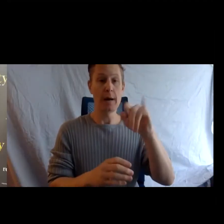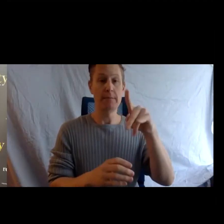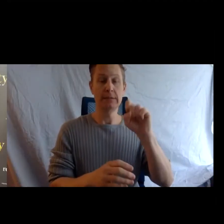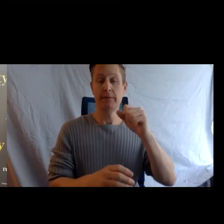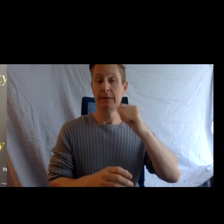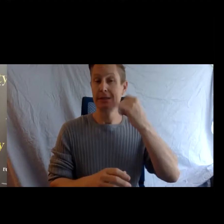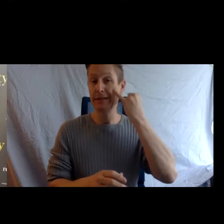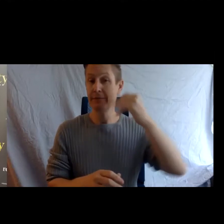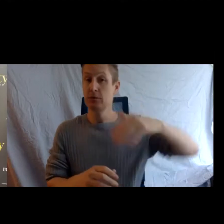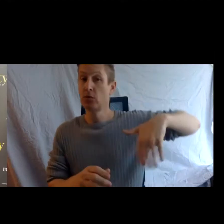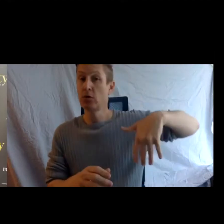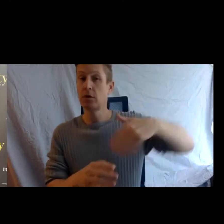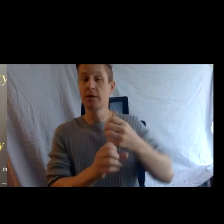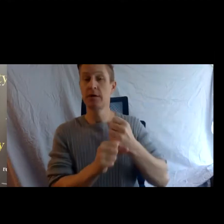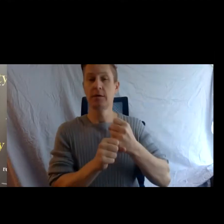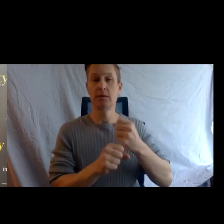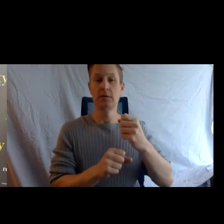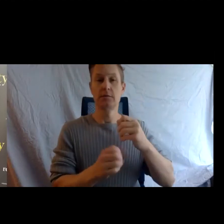contact